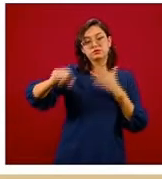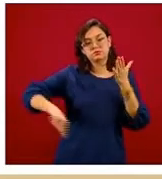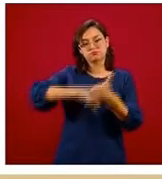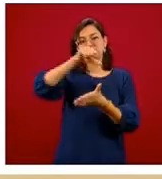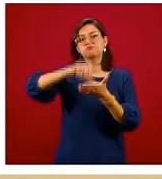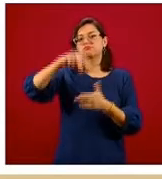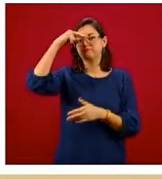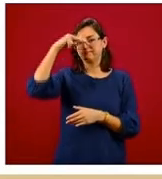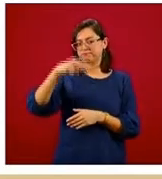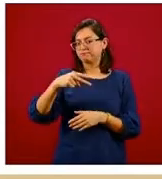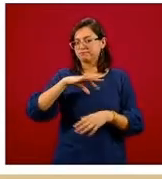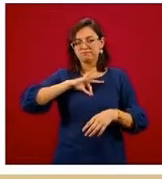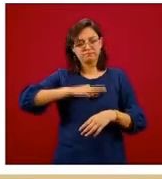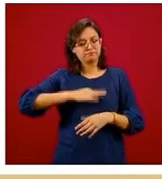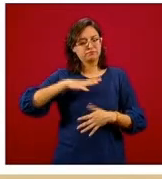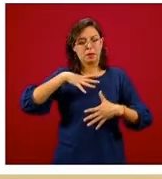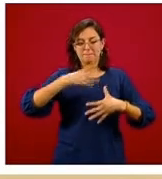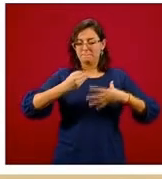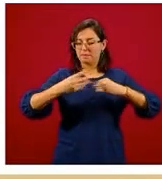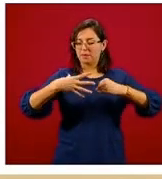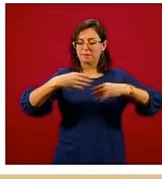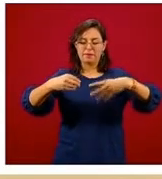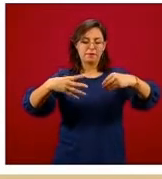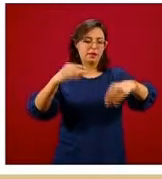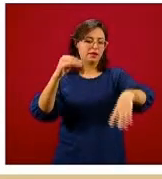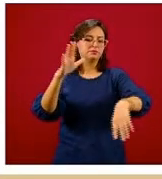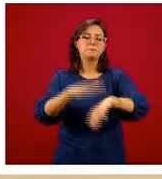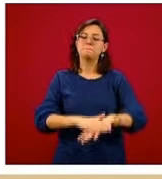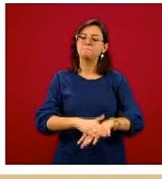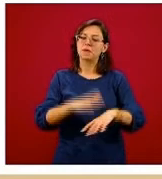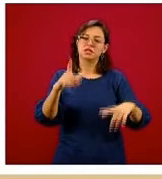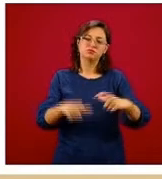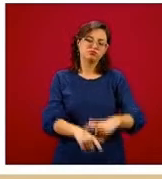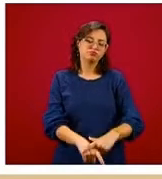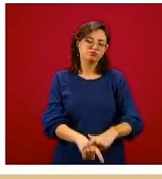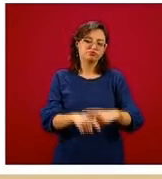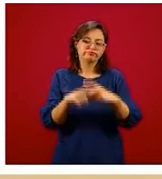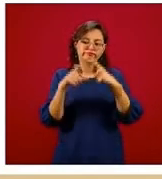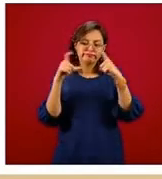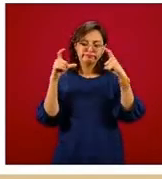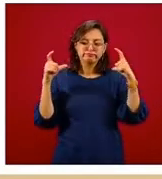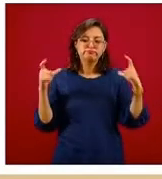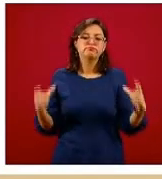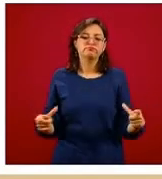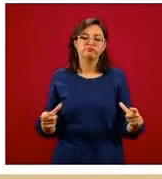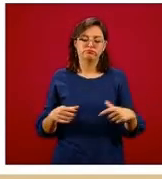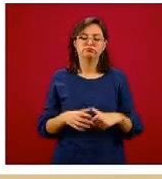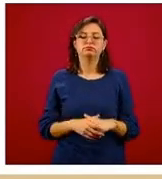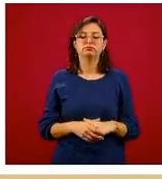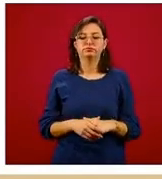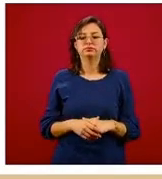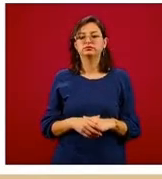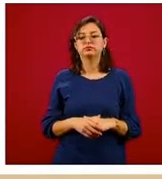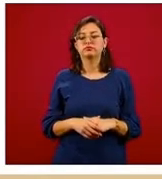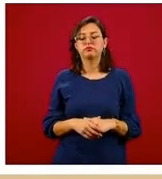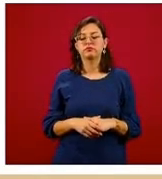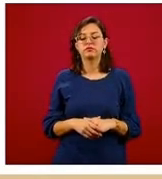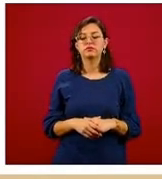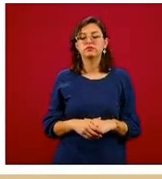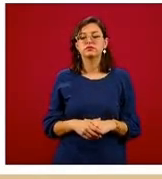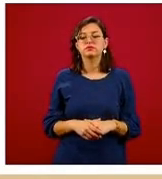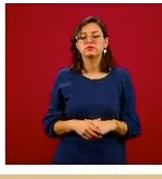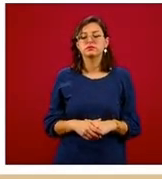are upcoming next week, we are in the Valley of Mexico in this season where we